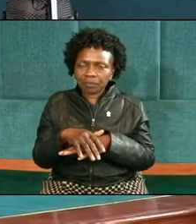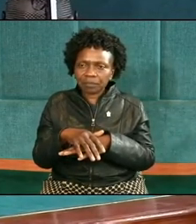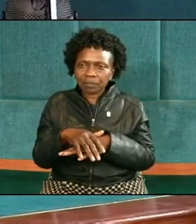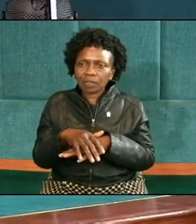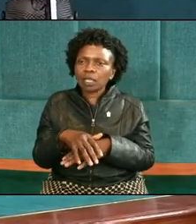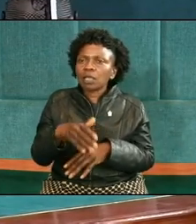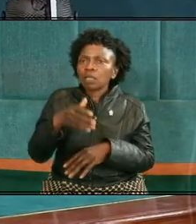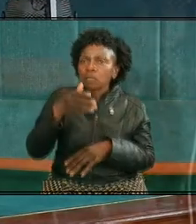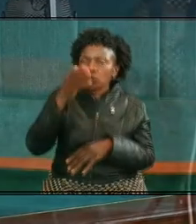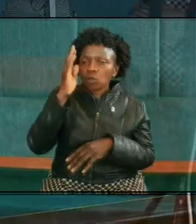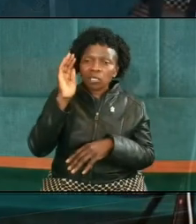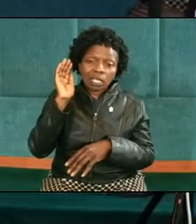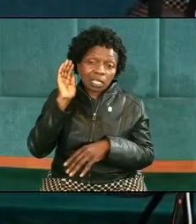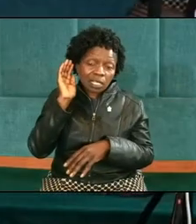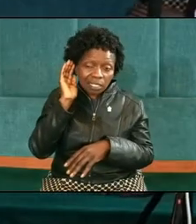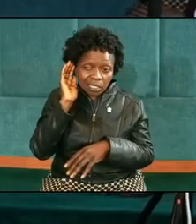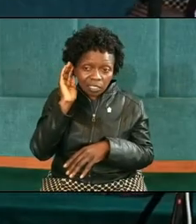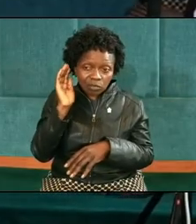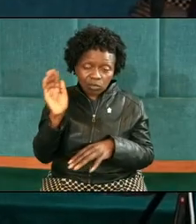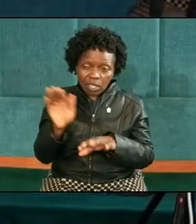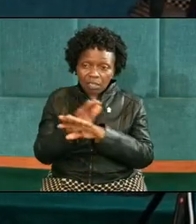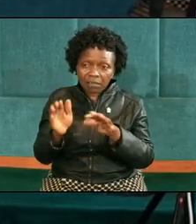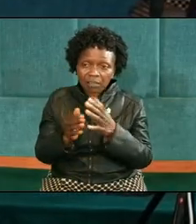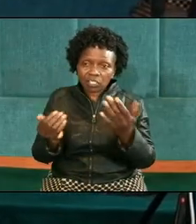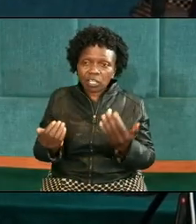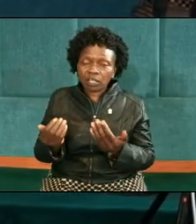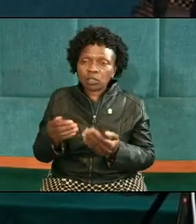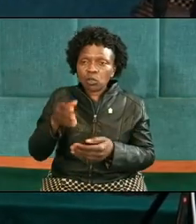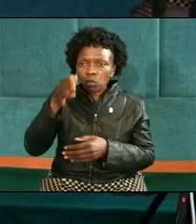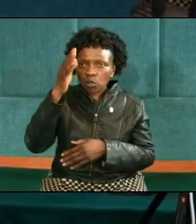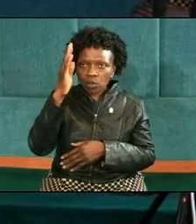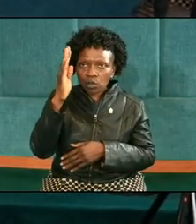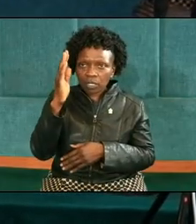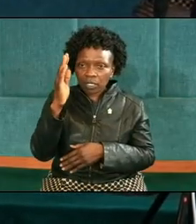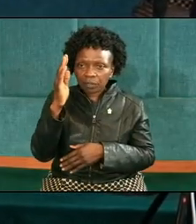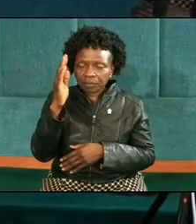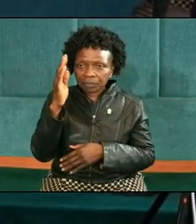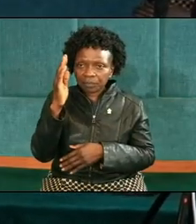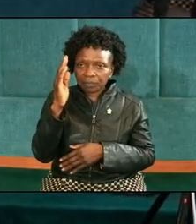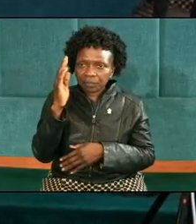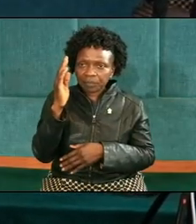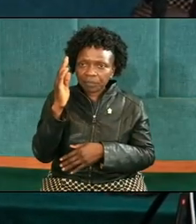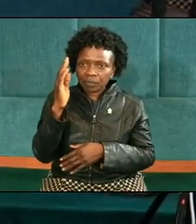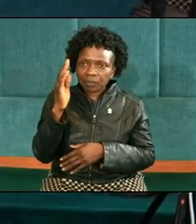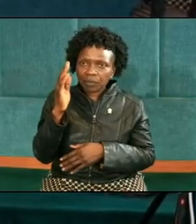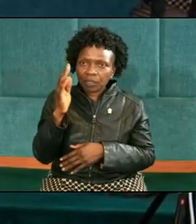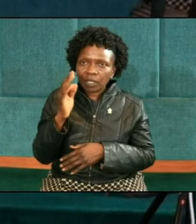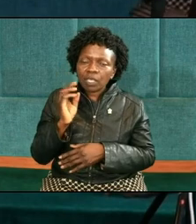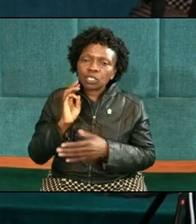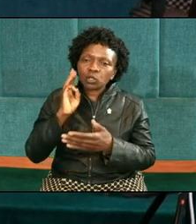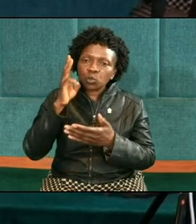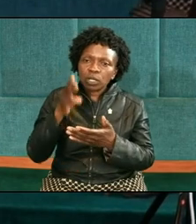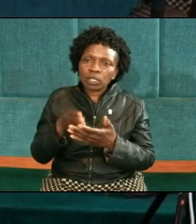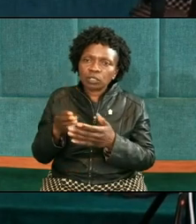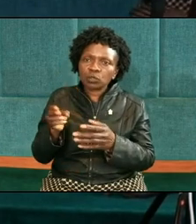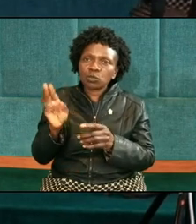Because God, listen to the preacher in Nairobi, God tend to use